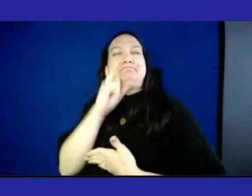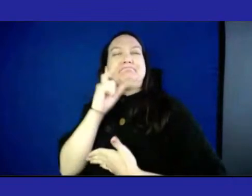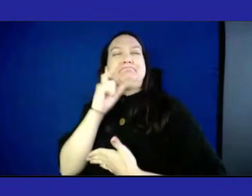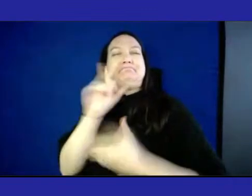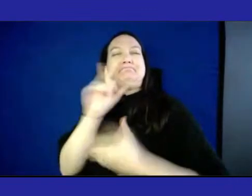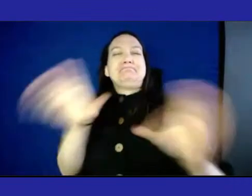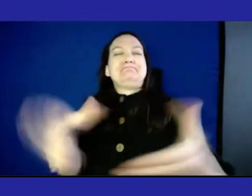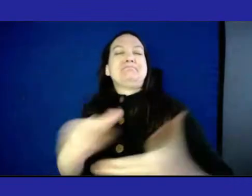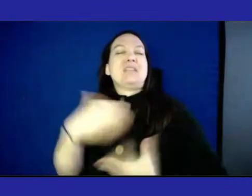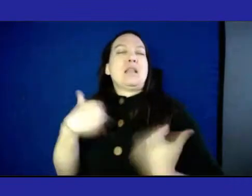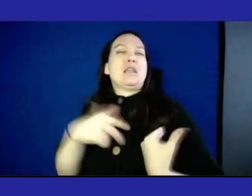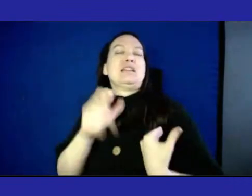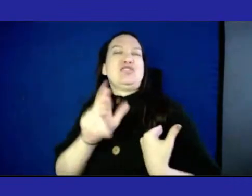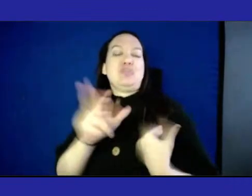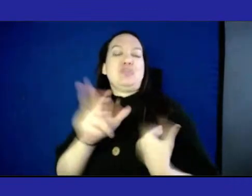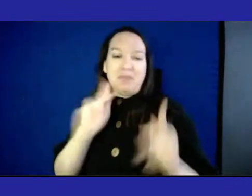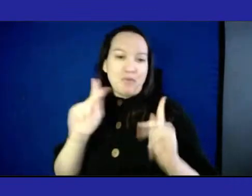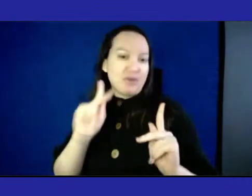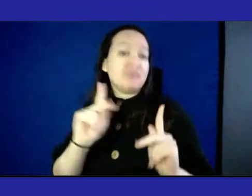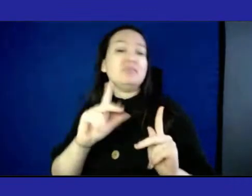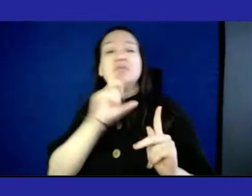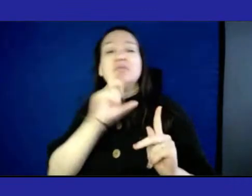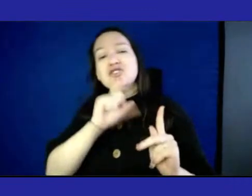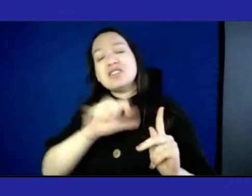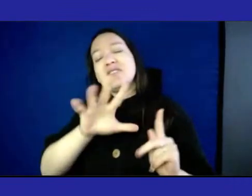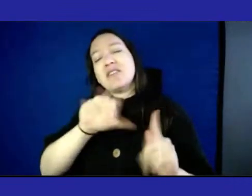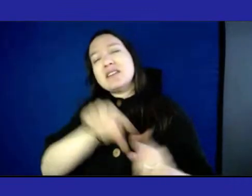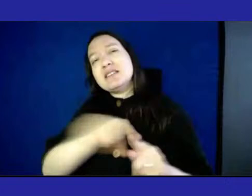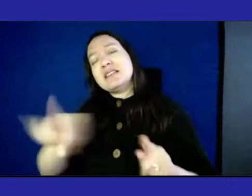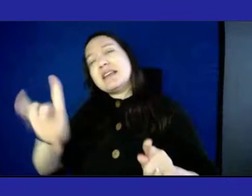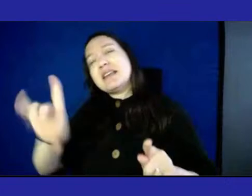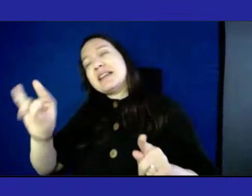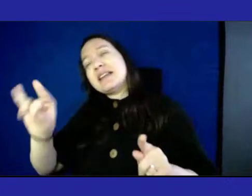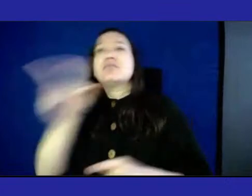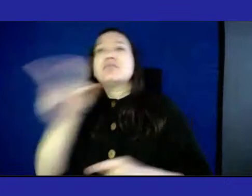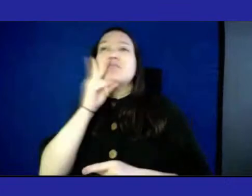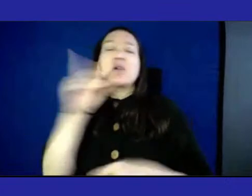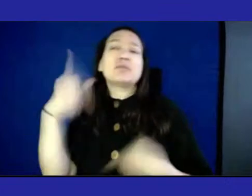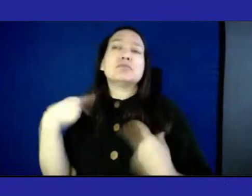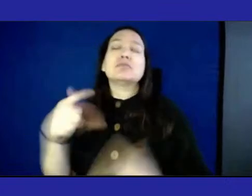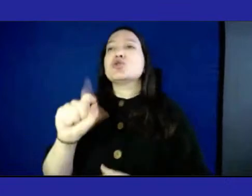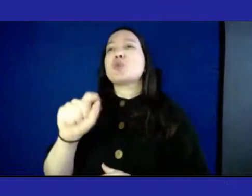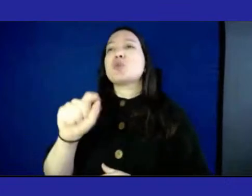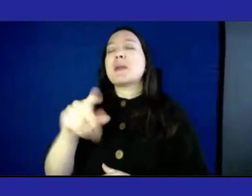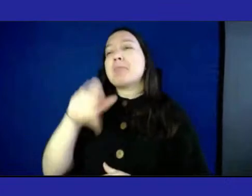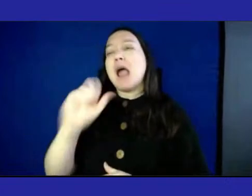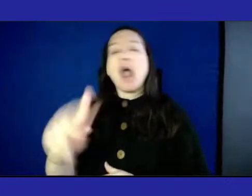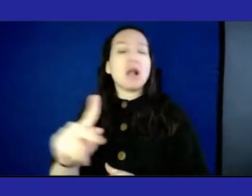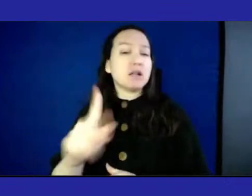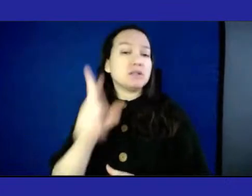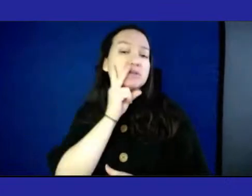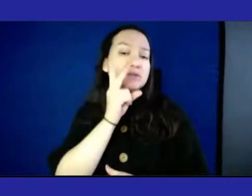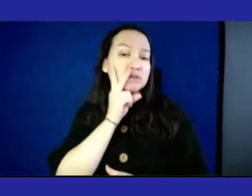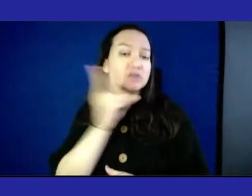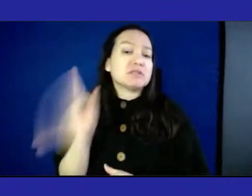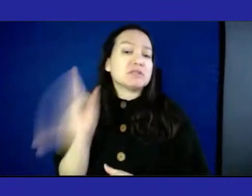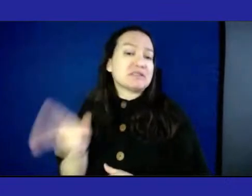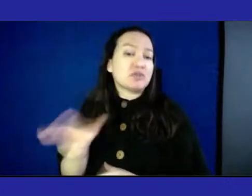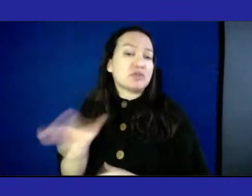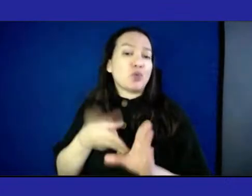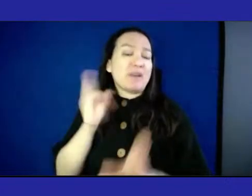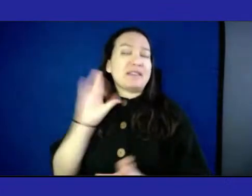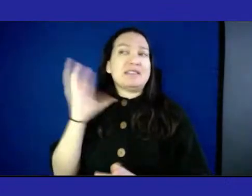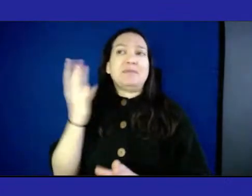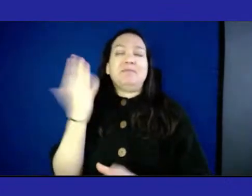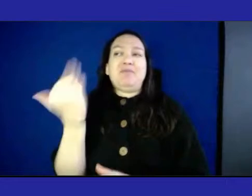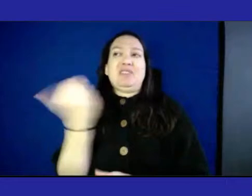lung cancer. So those who are aged 50 to 80, who have smoked at least 20 pack year smoking history, and have quit within the last 15